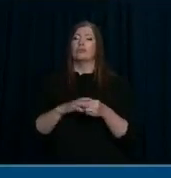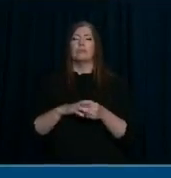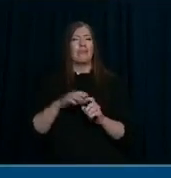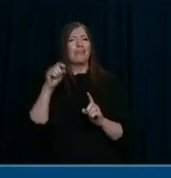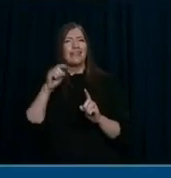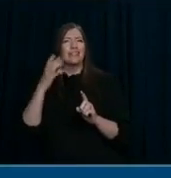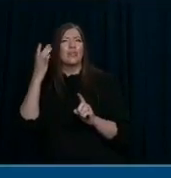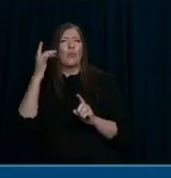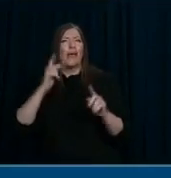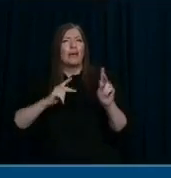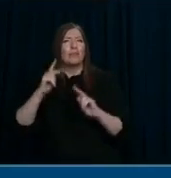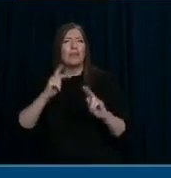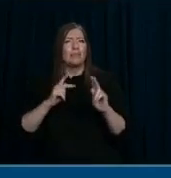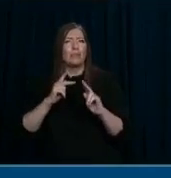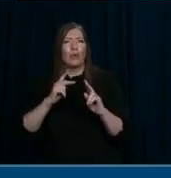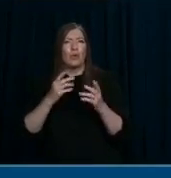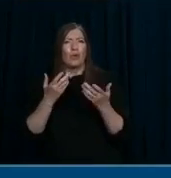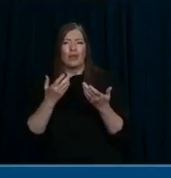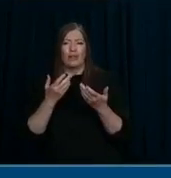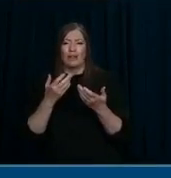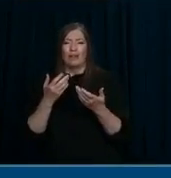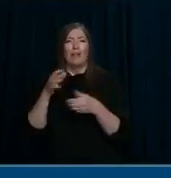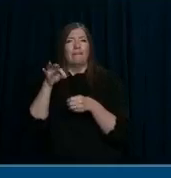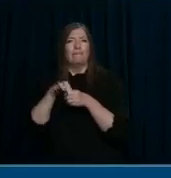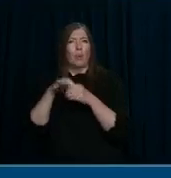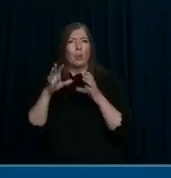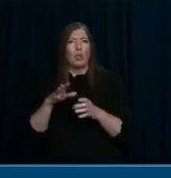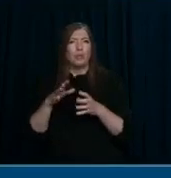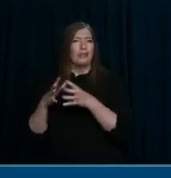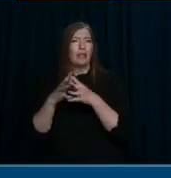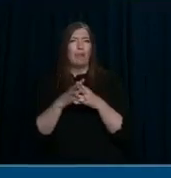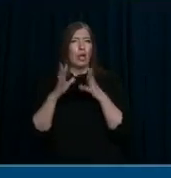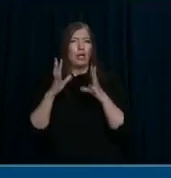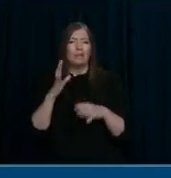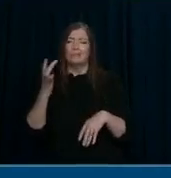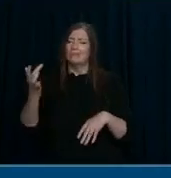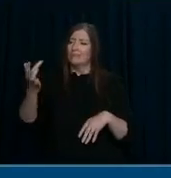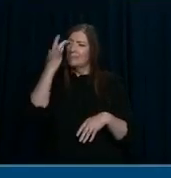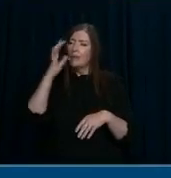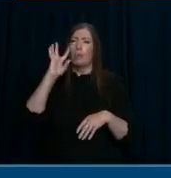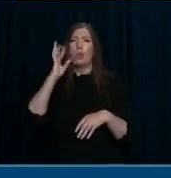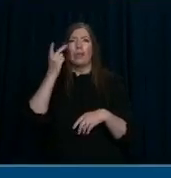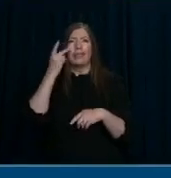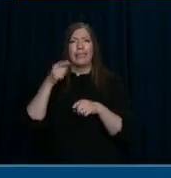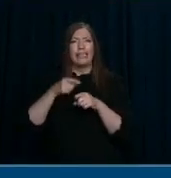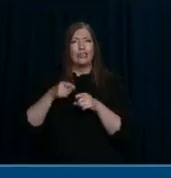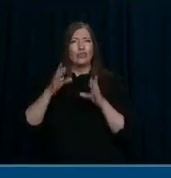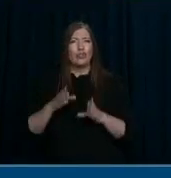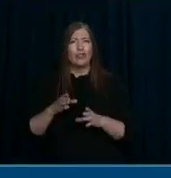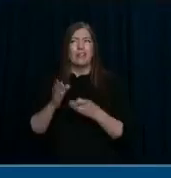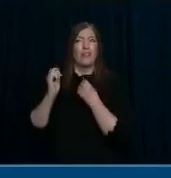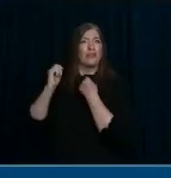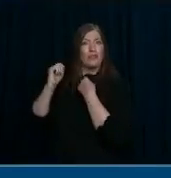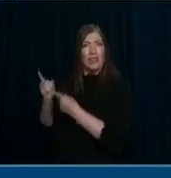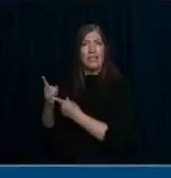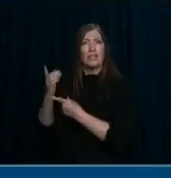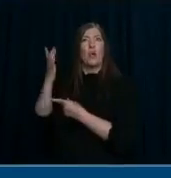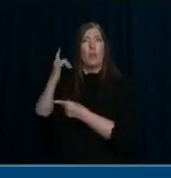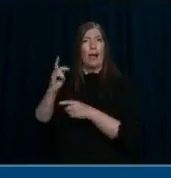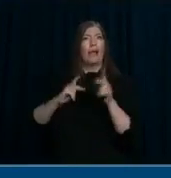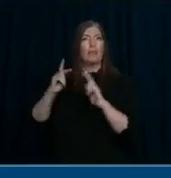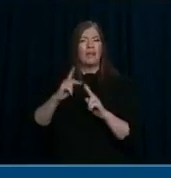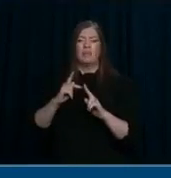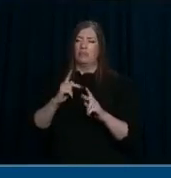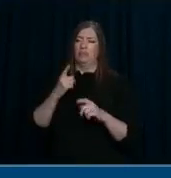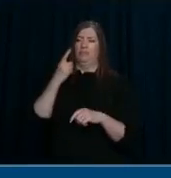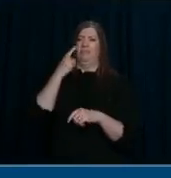people voters, Americans, are sick and tired of politicians. This is why people are